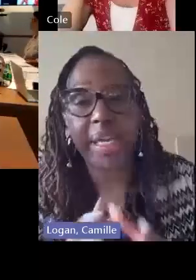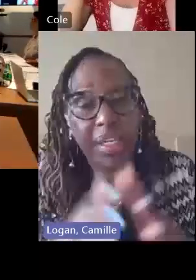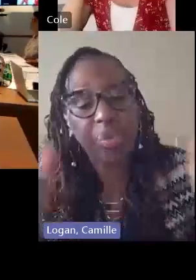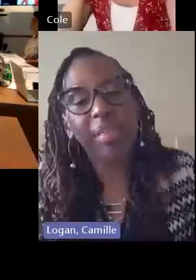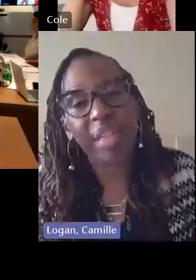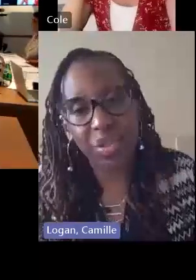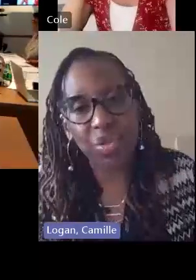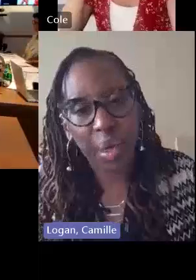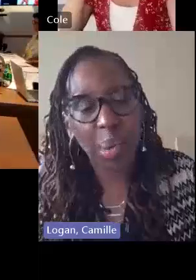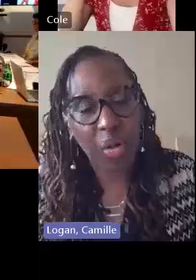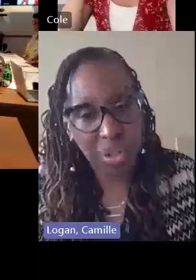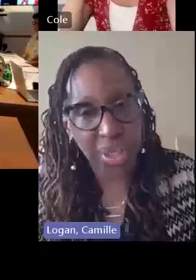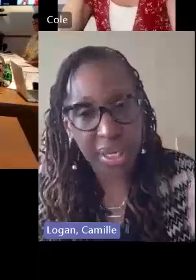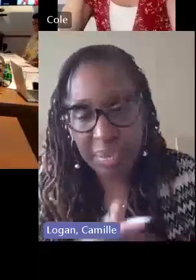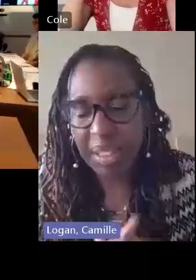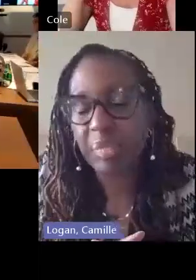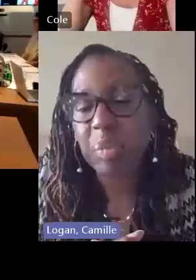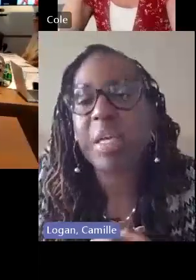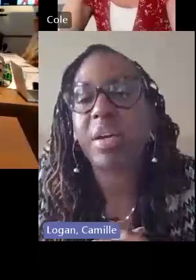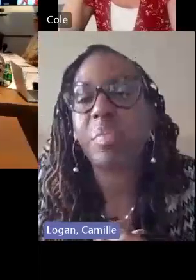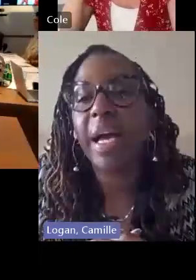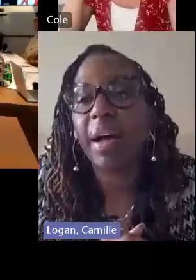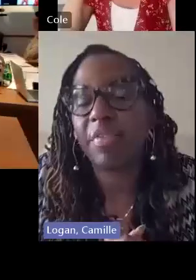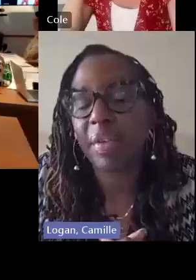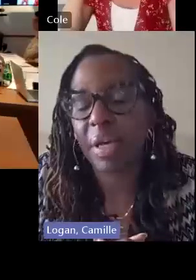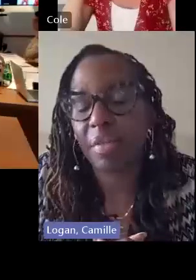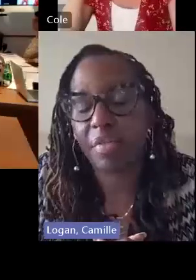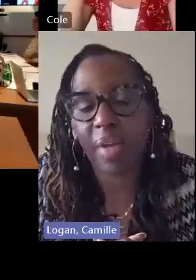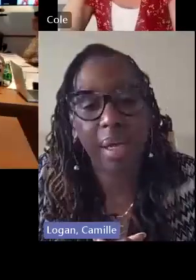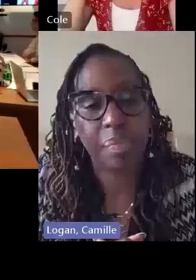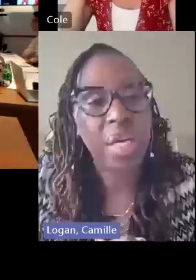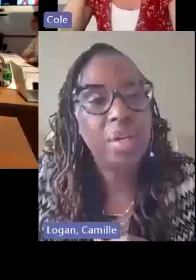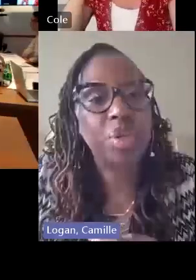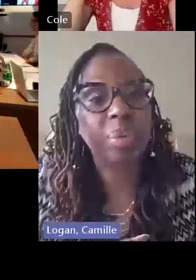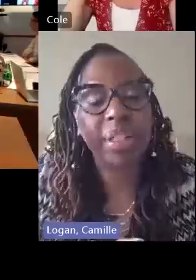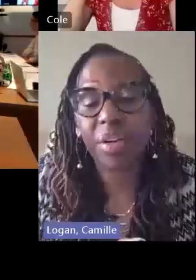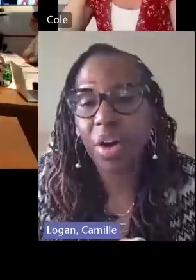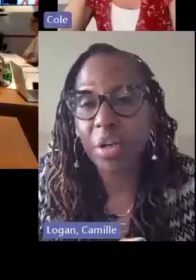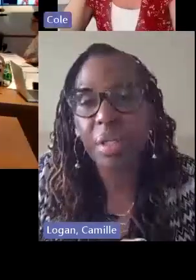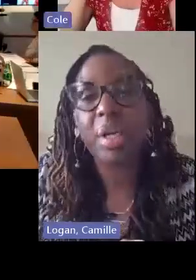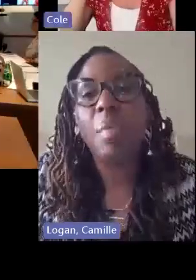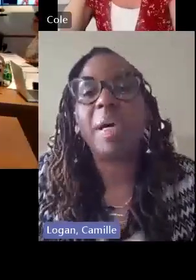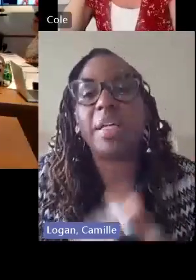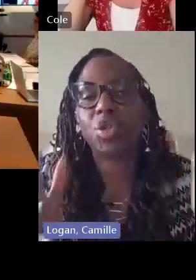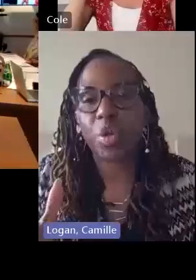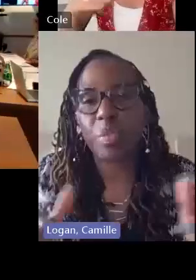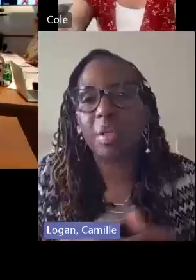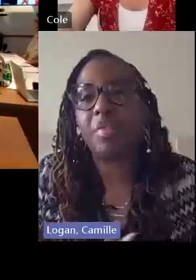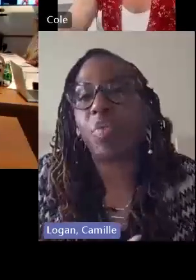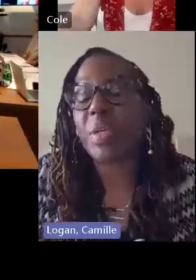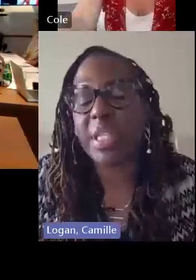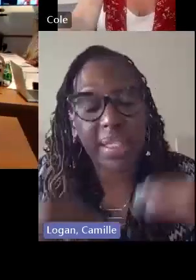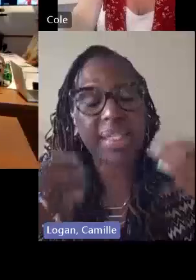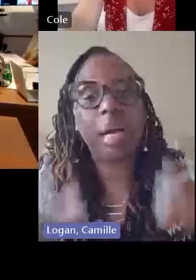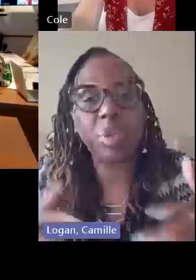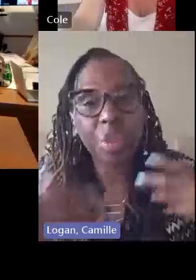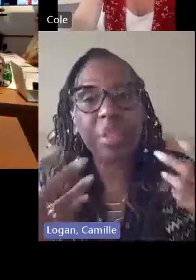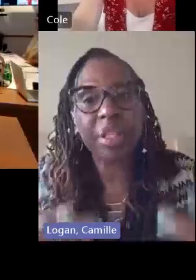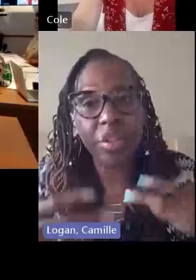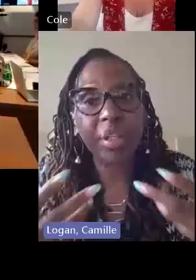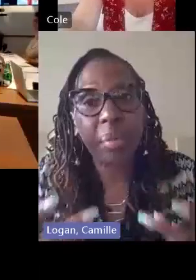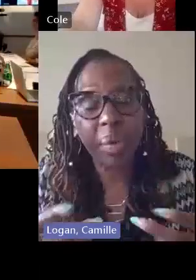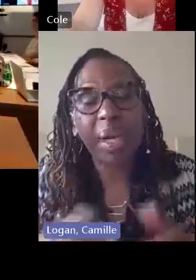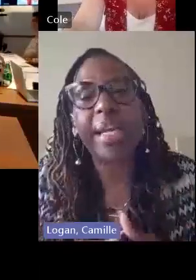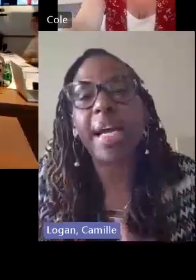number. Again, I don't have the history, I apologize, because I'm speaking on behalf of Superintendent Hart. But in terms of, we